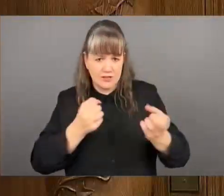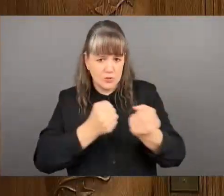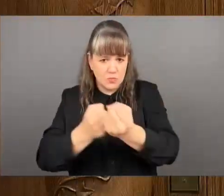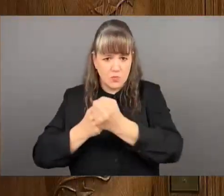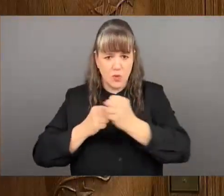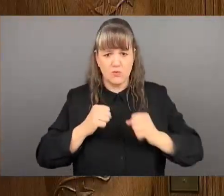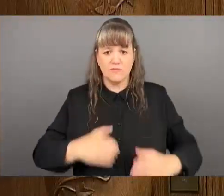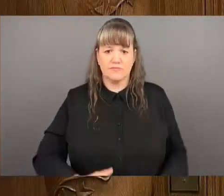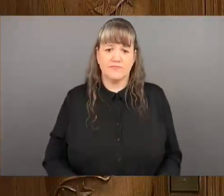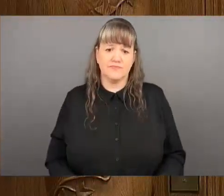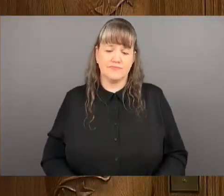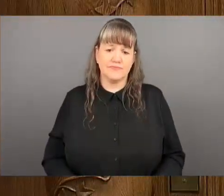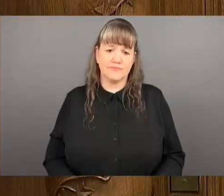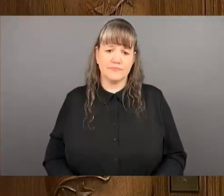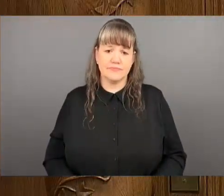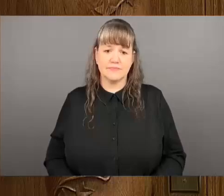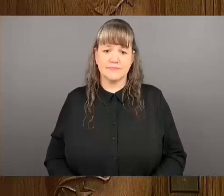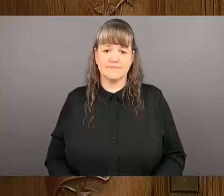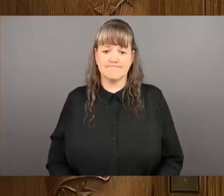Member supplemental.